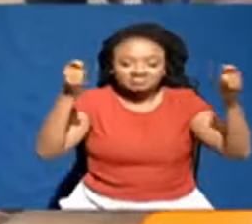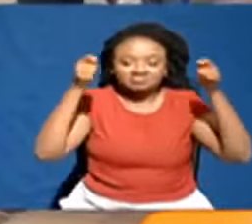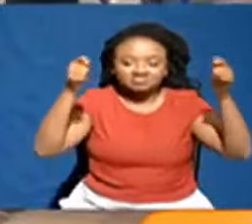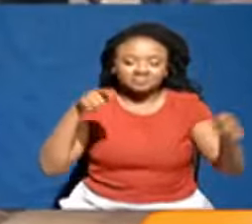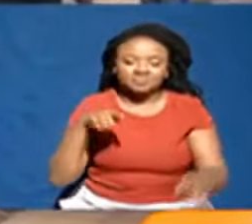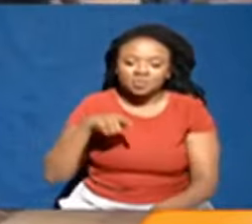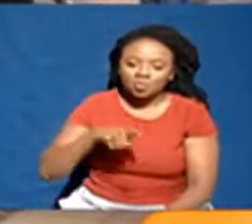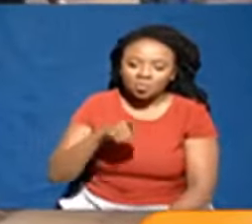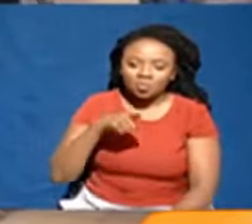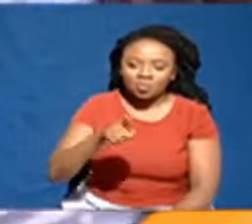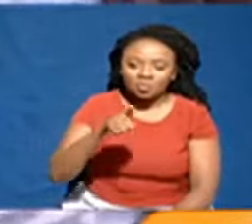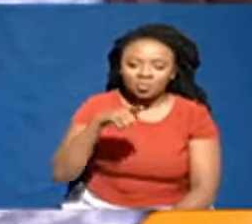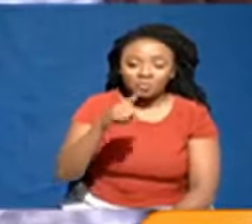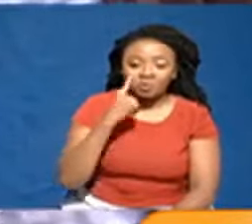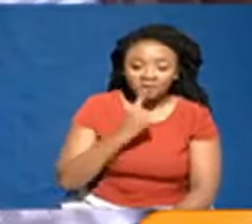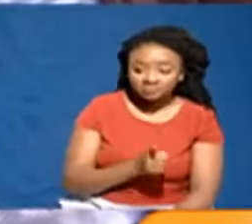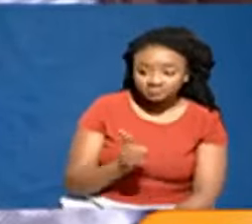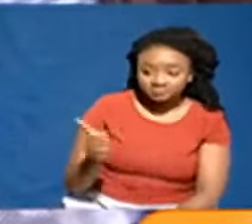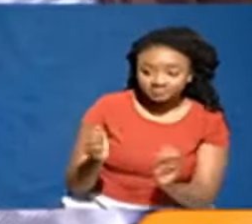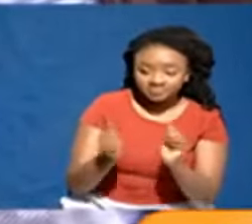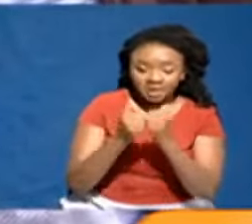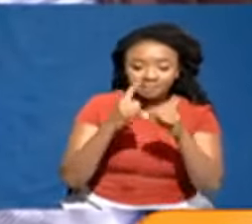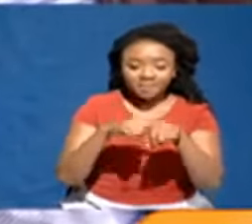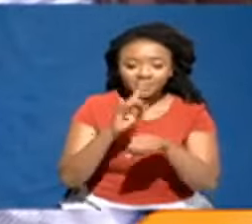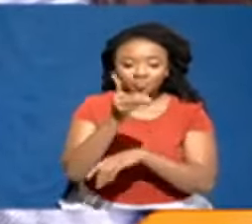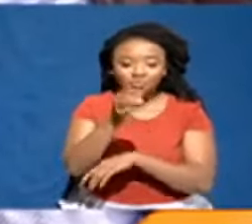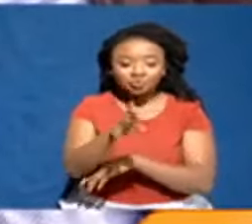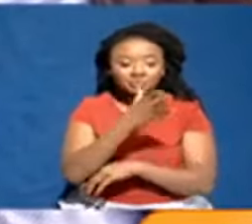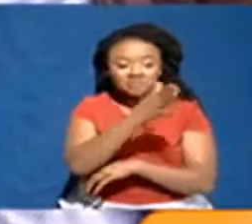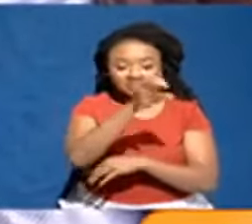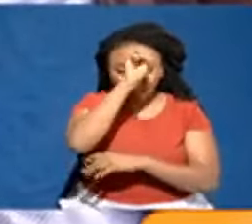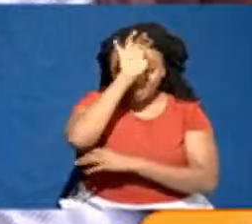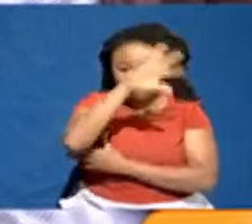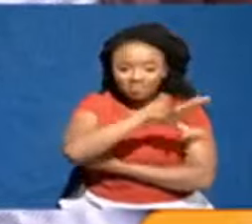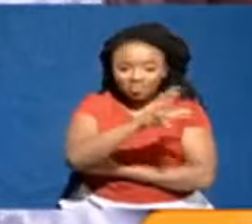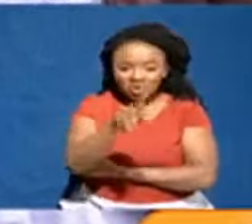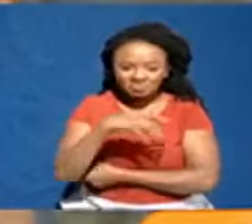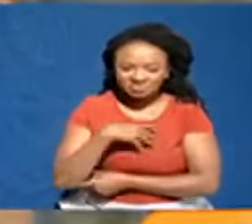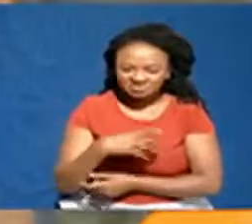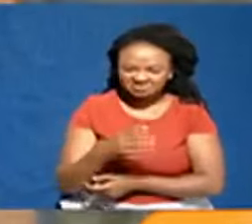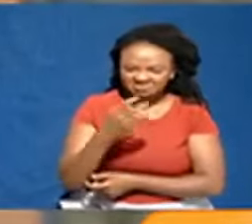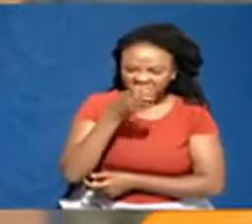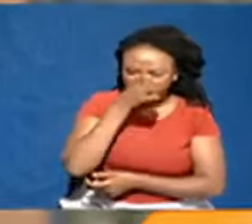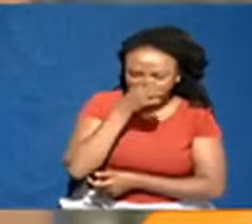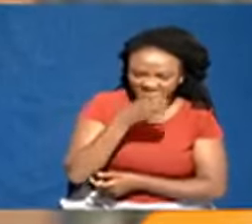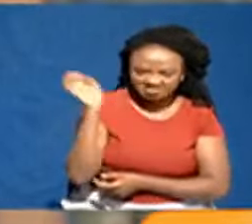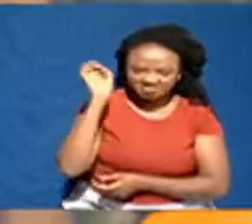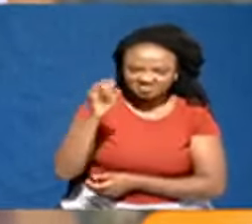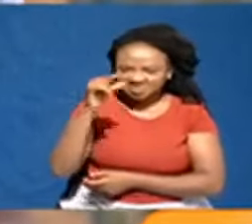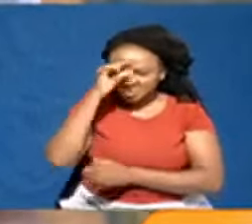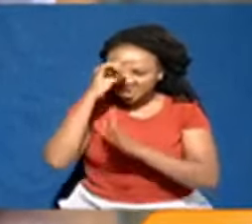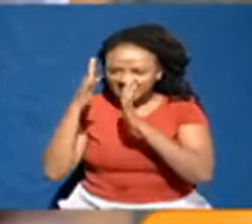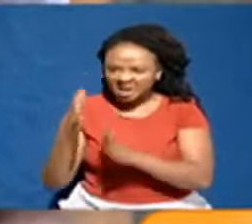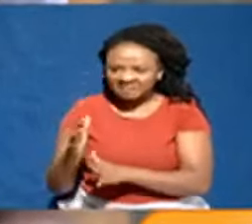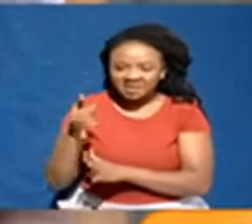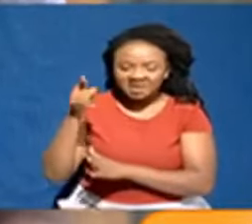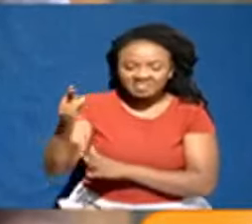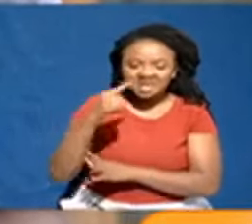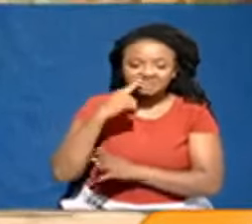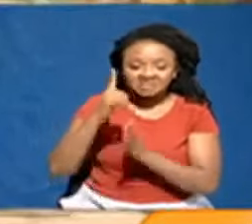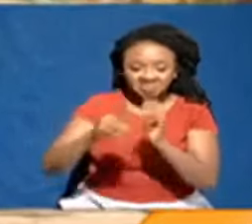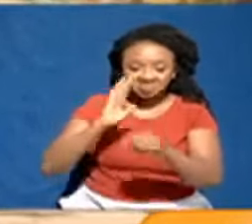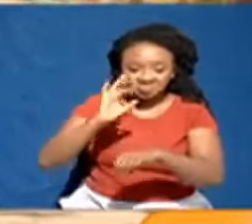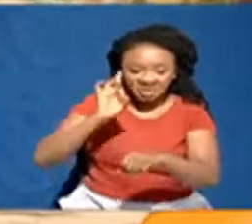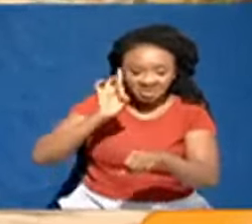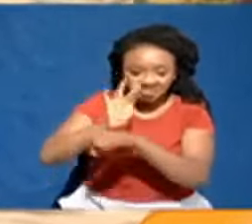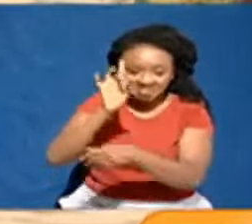This happening at a time when doctors in Kiambu County scoffed at Kiambu Governor Kimani Wamatangi's threat of